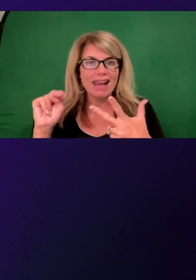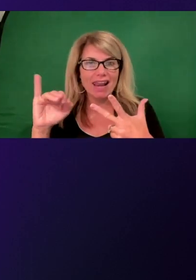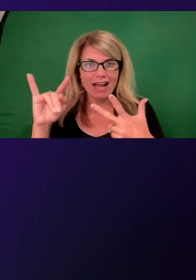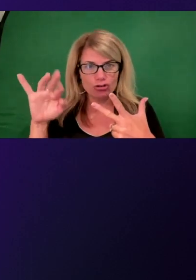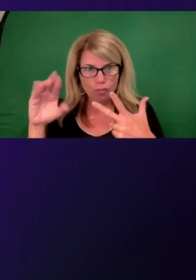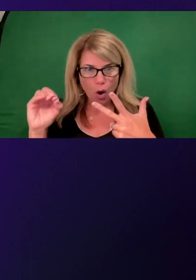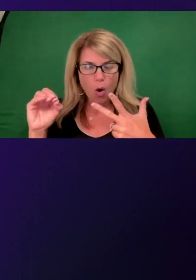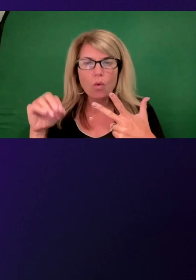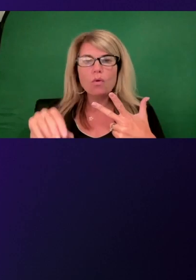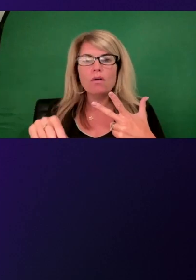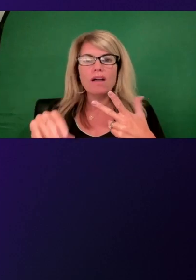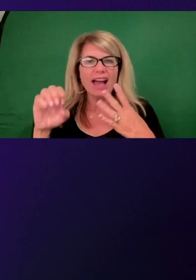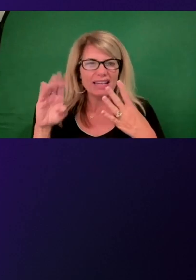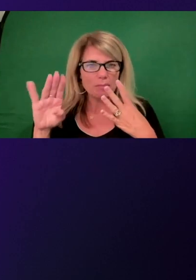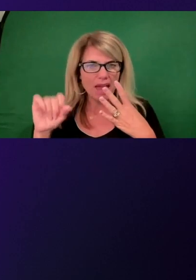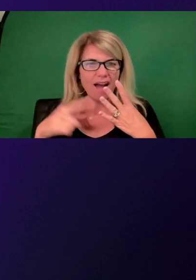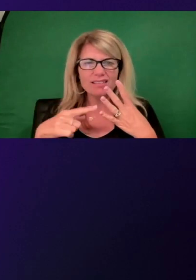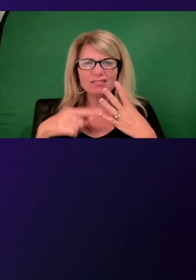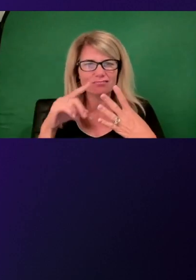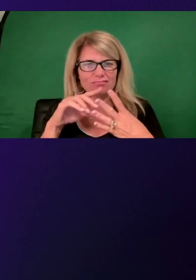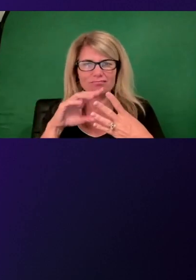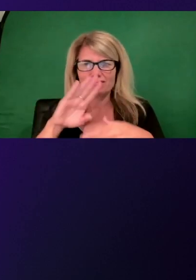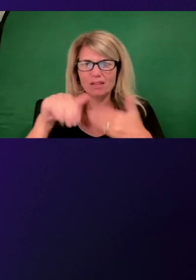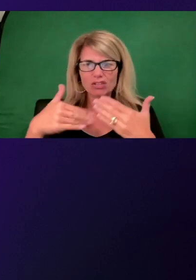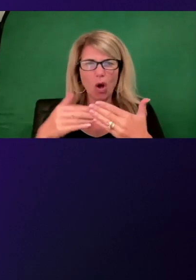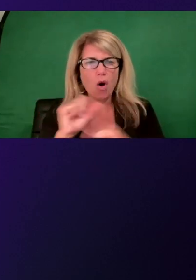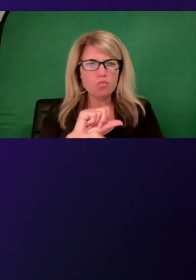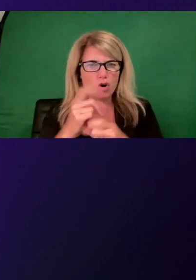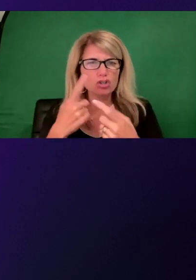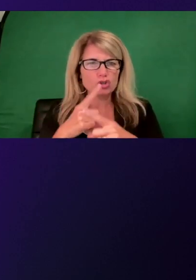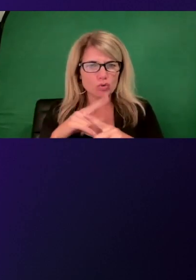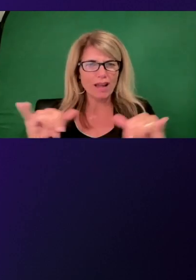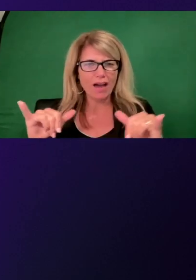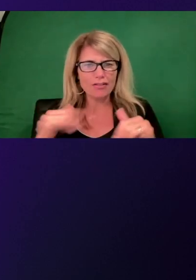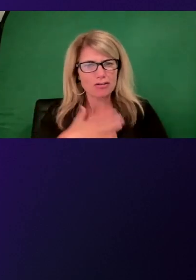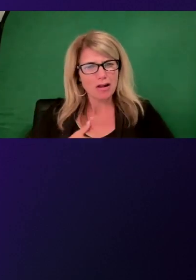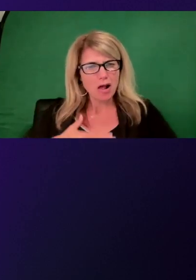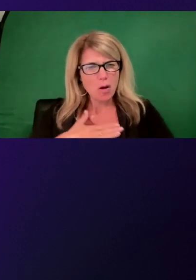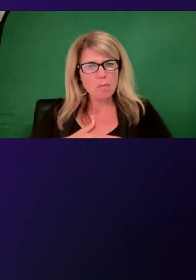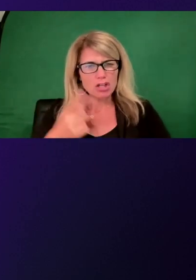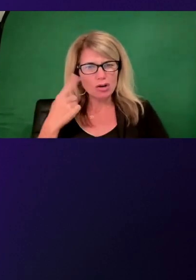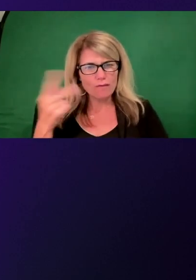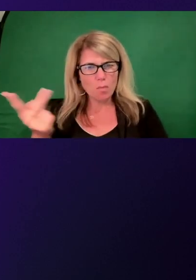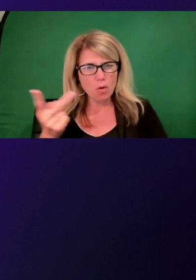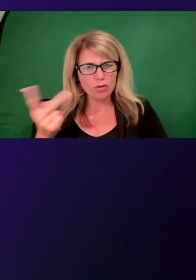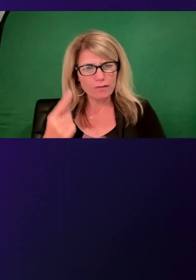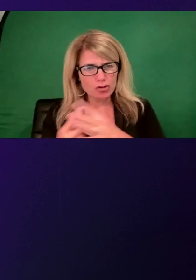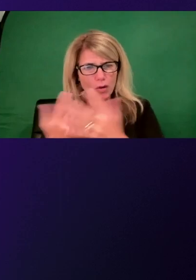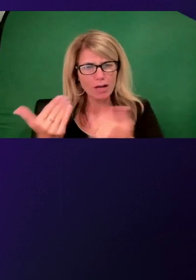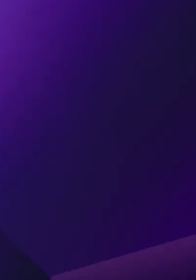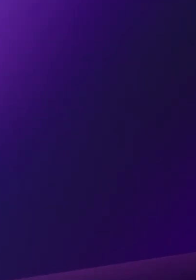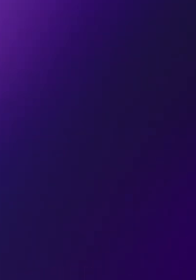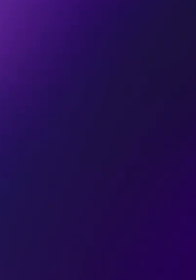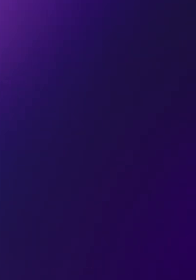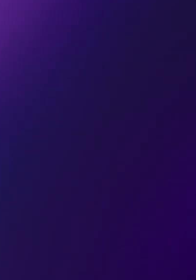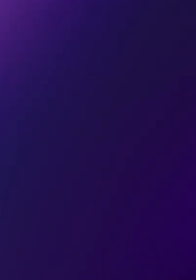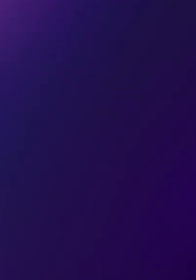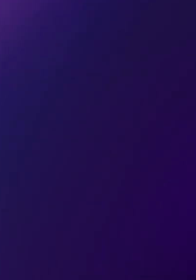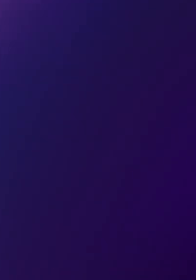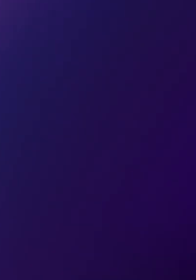of really work together. And it was a pleasure to have both of you here. Thank you. Thank you so much. Thank you for joining me. Thanks for watching. Yeah.